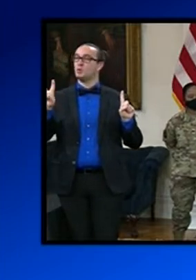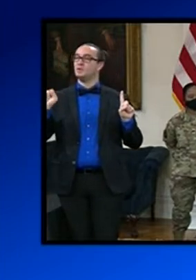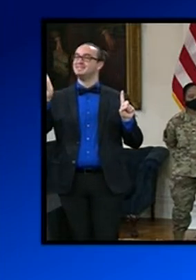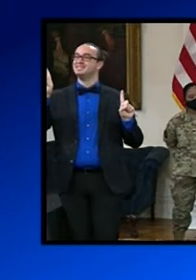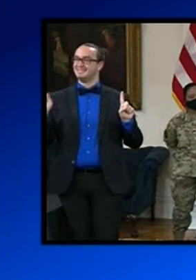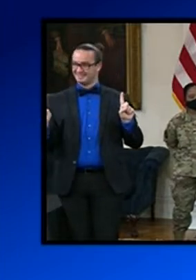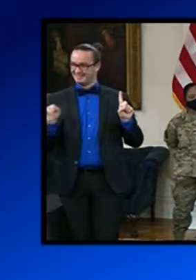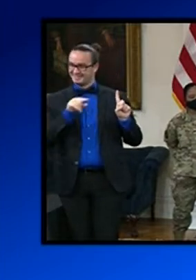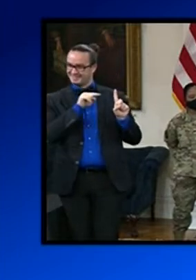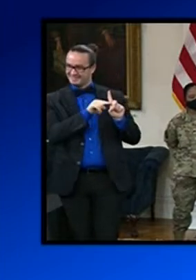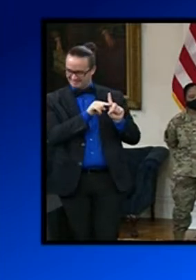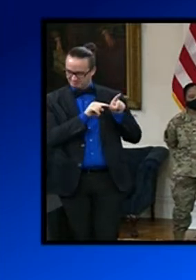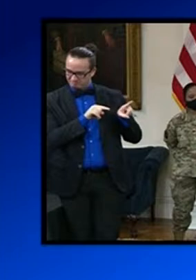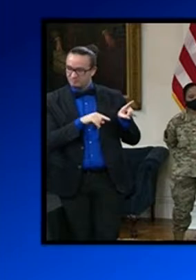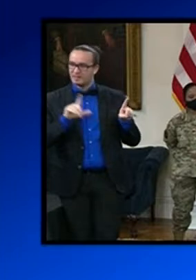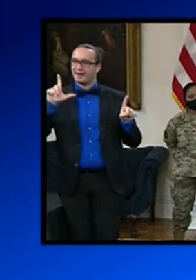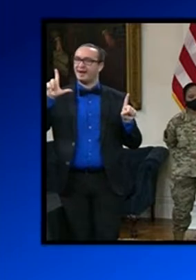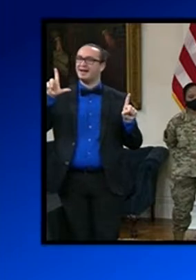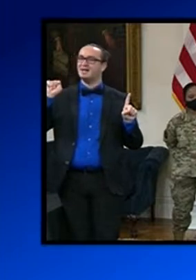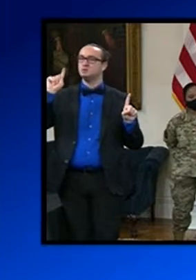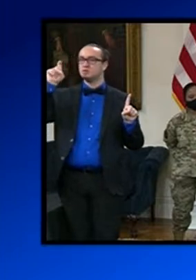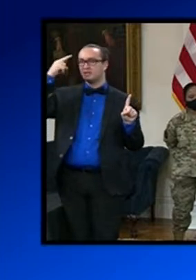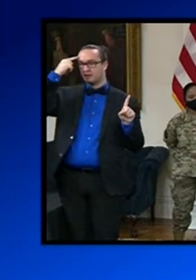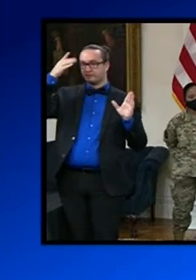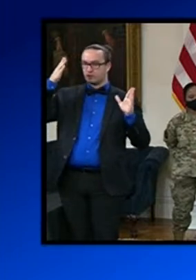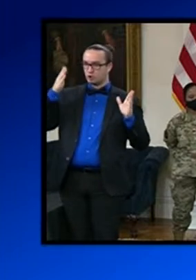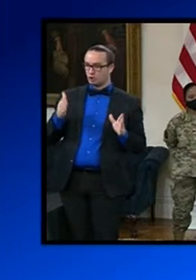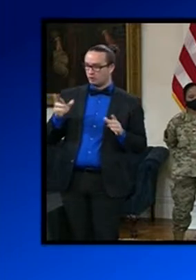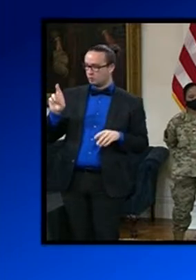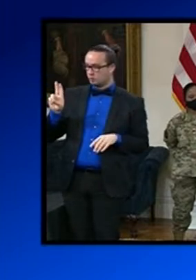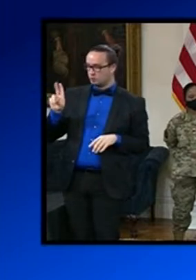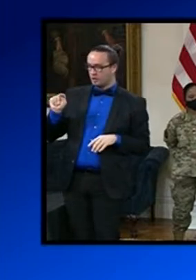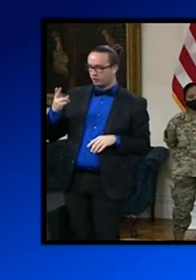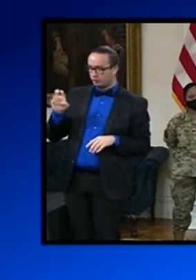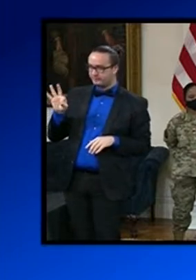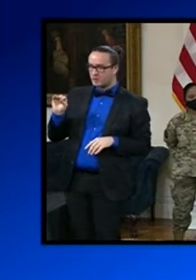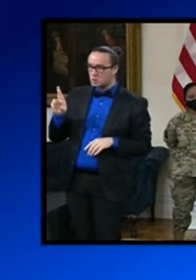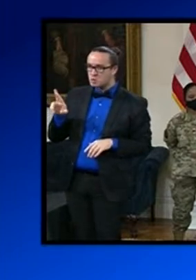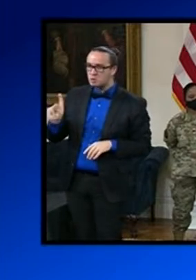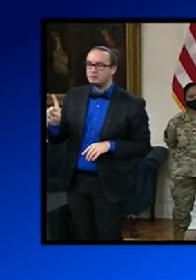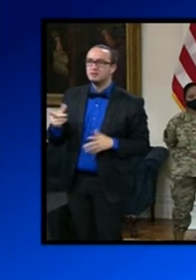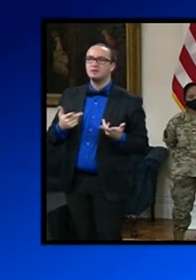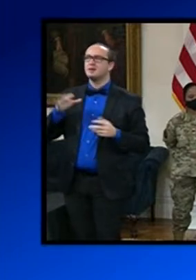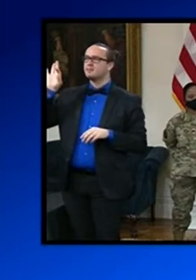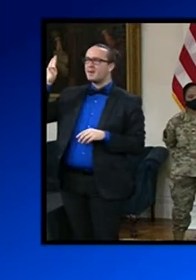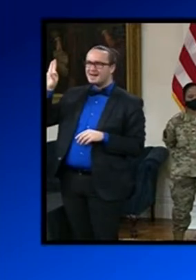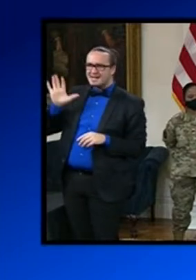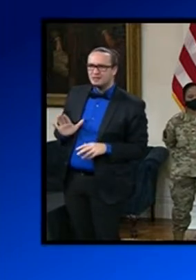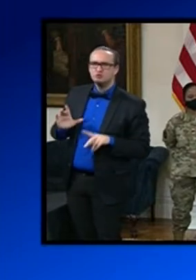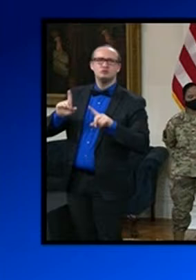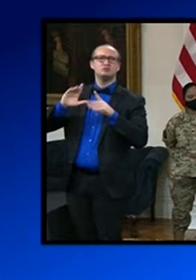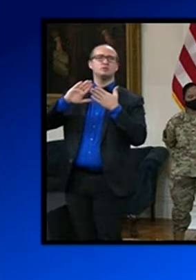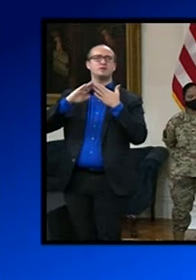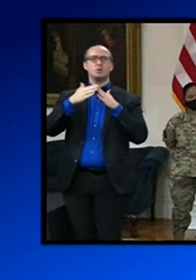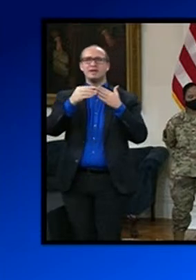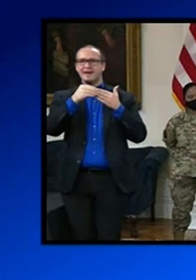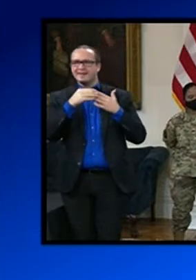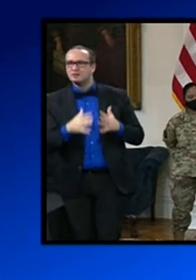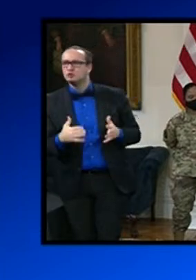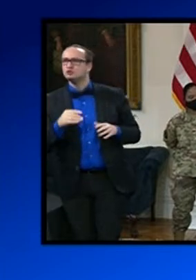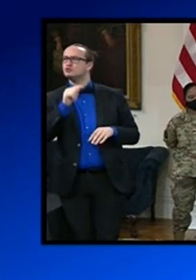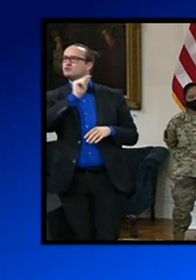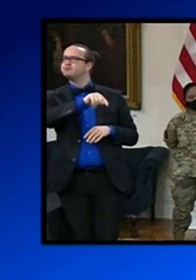Executive Angela Alsobrooks, along with many ministers, community leaders, and many others. The plan calls for adding even